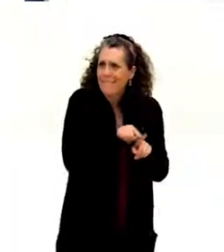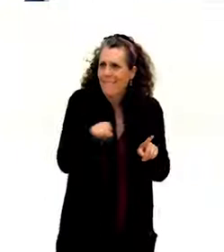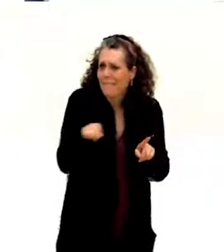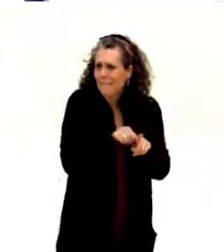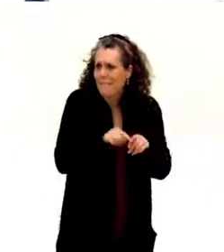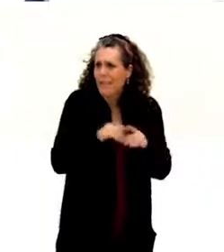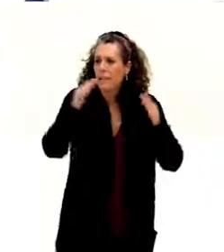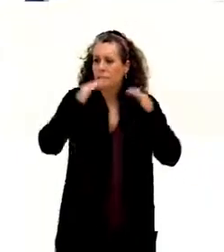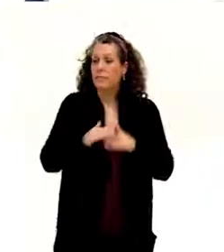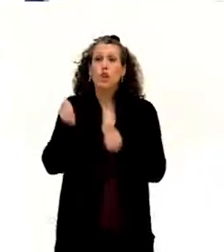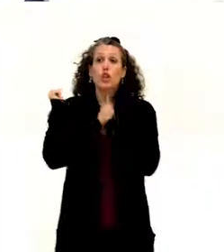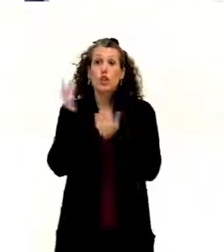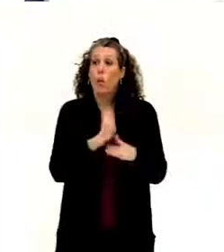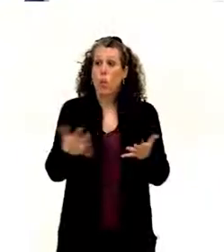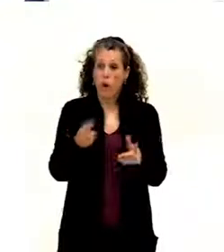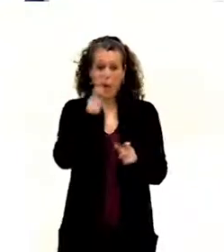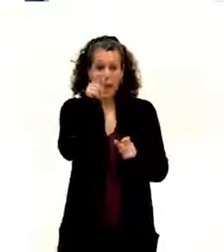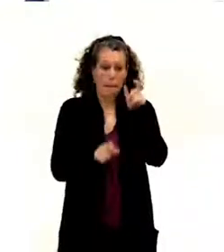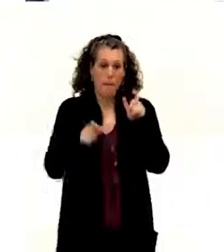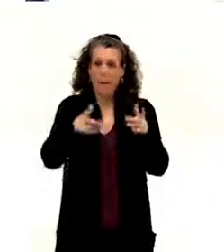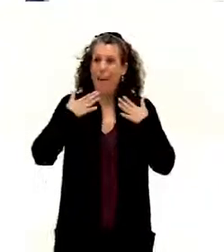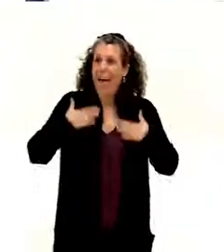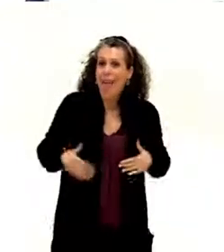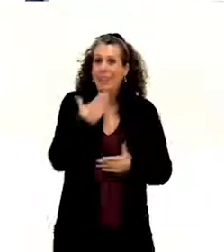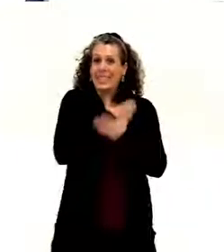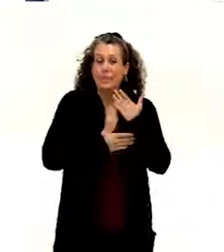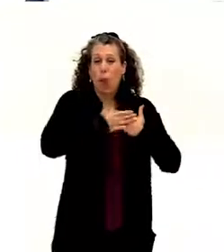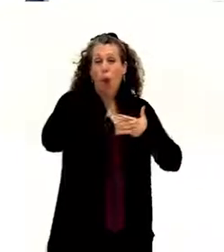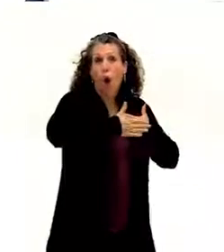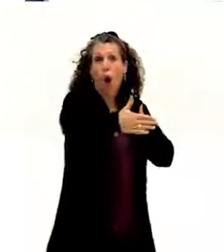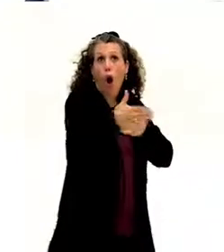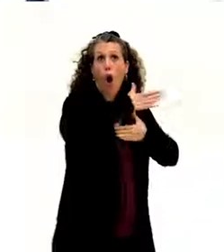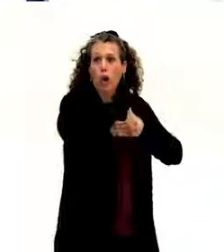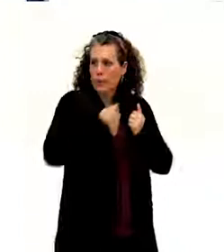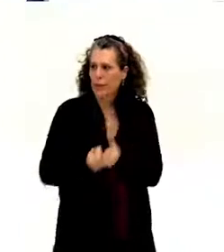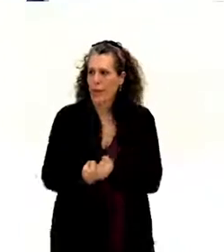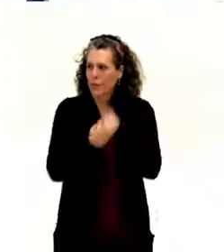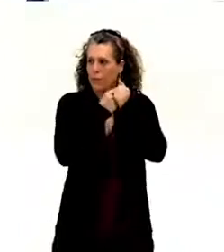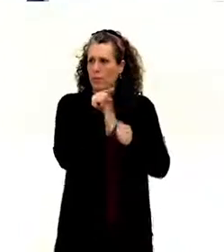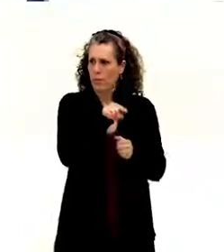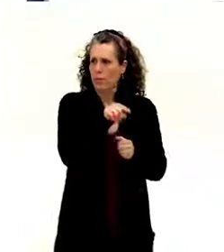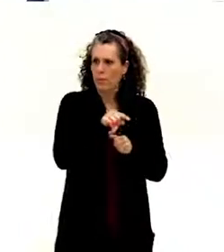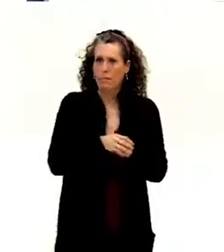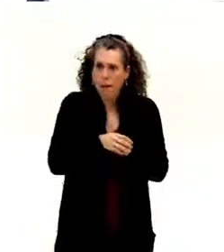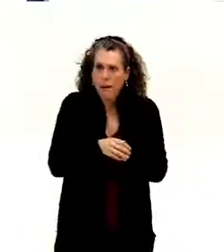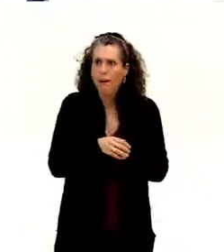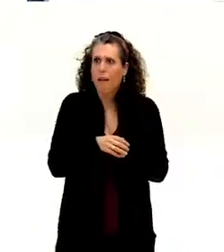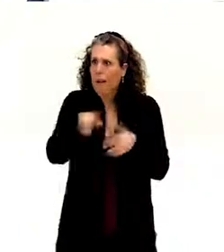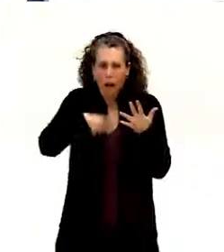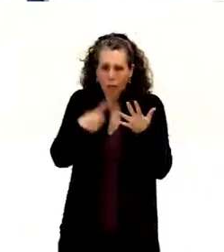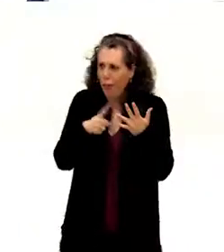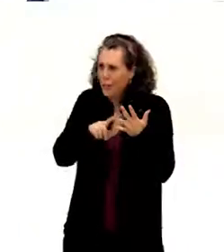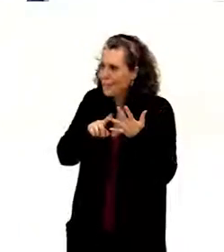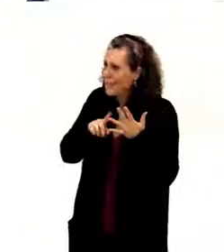Services to integrate people with long-term health or disability problems, another item How